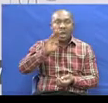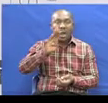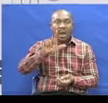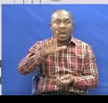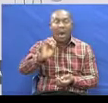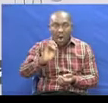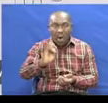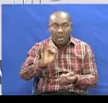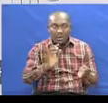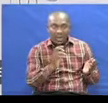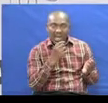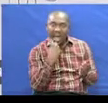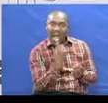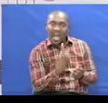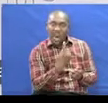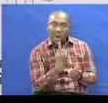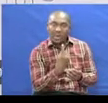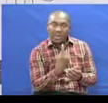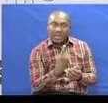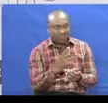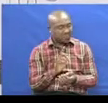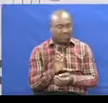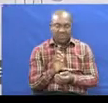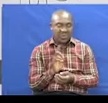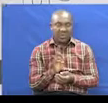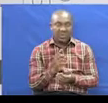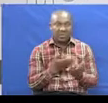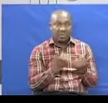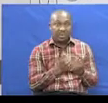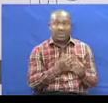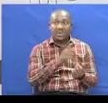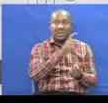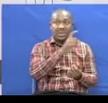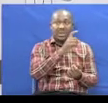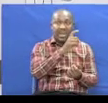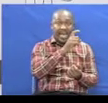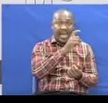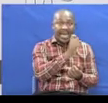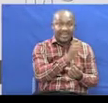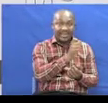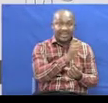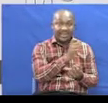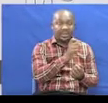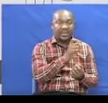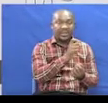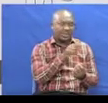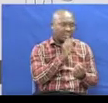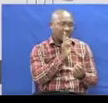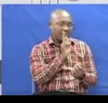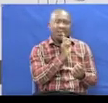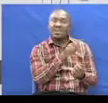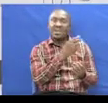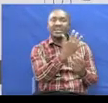alone? Let me use alone. No. Why? Why is not alone? Because there is